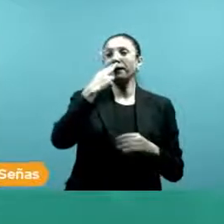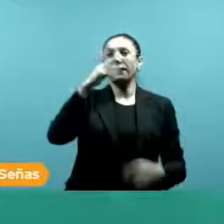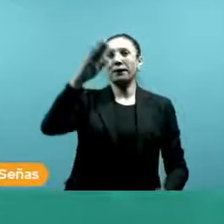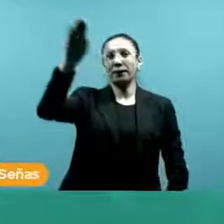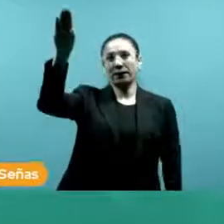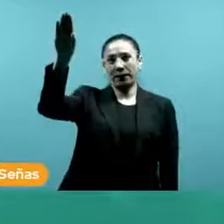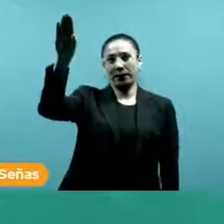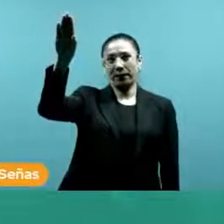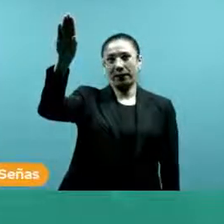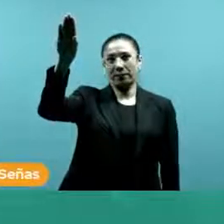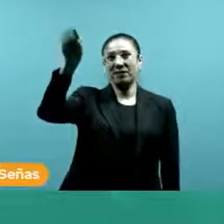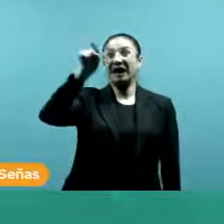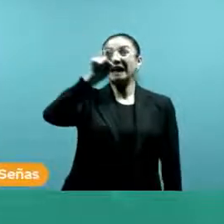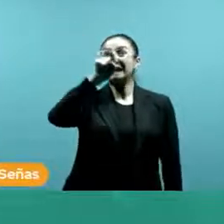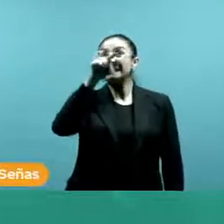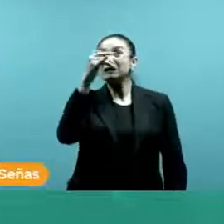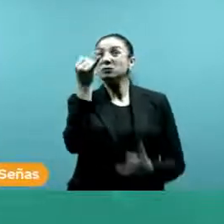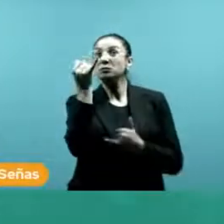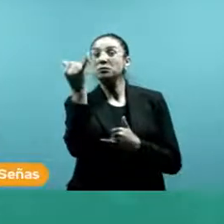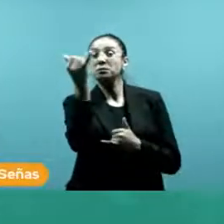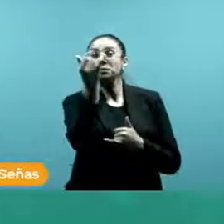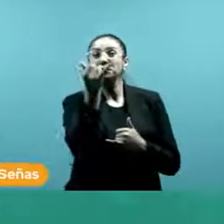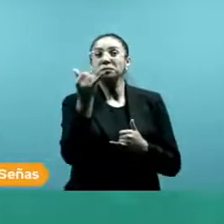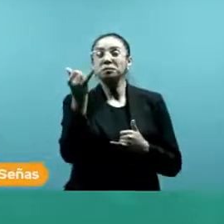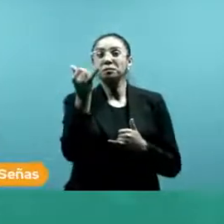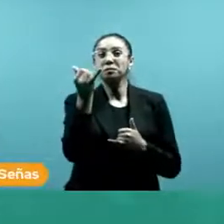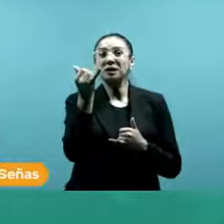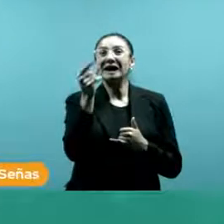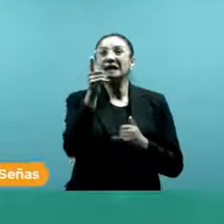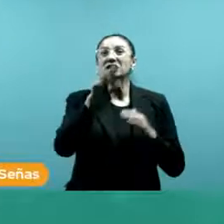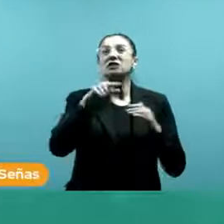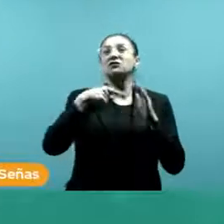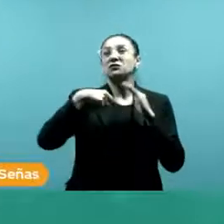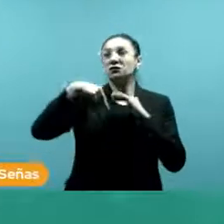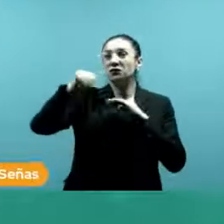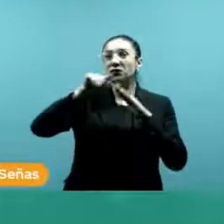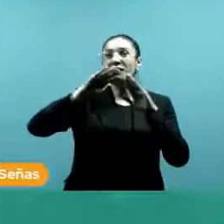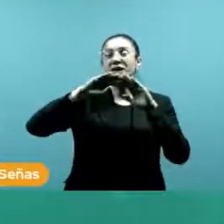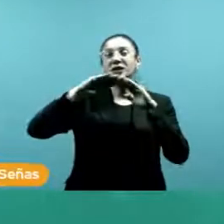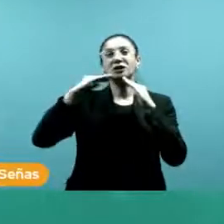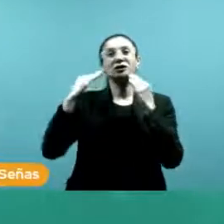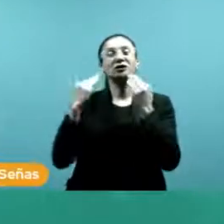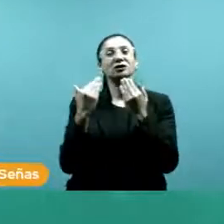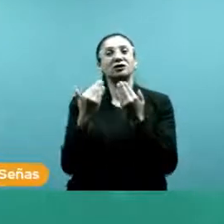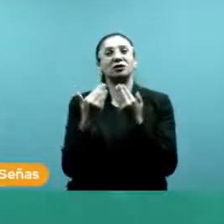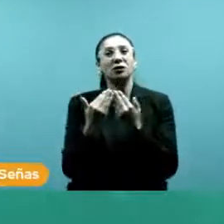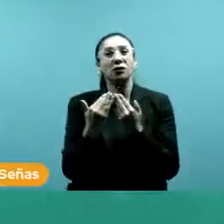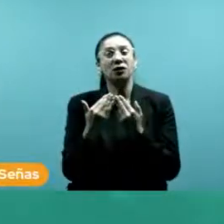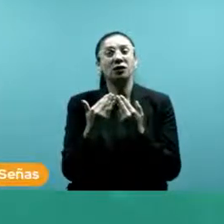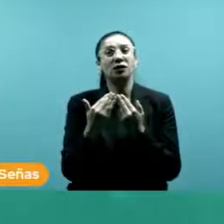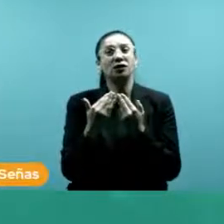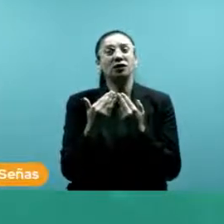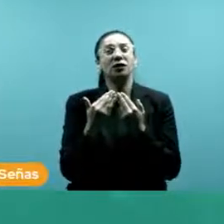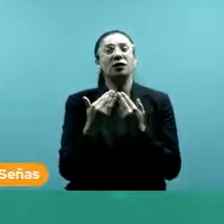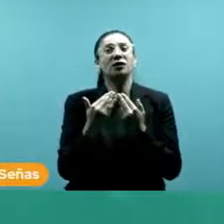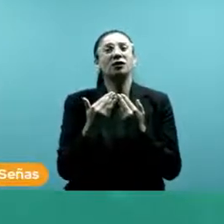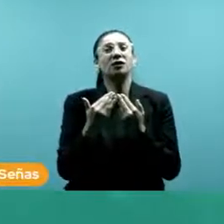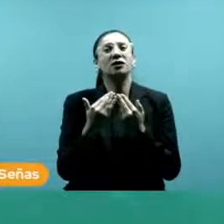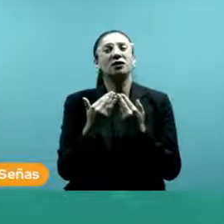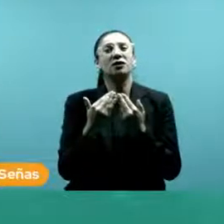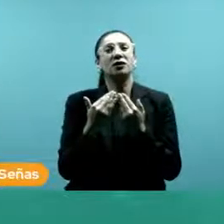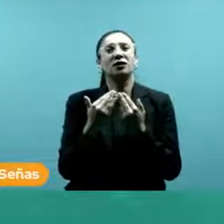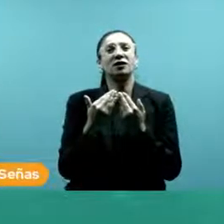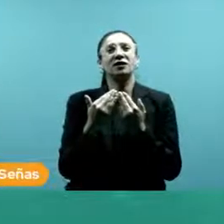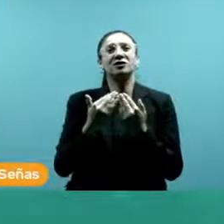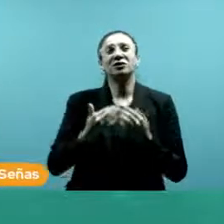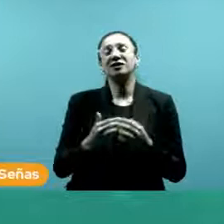went through school system, also went through some colegio, process of socialization and education, pasó por and un when he was